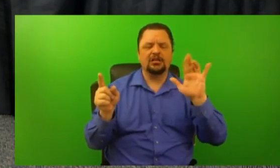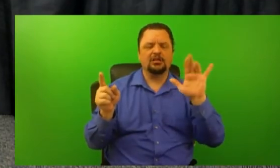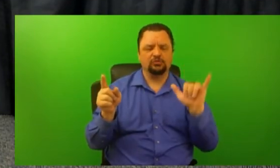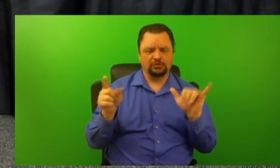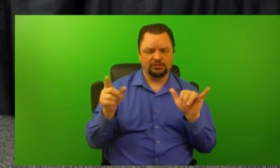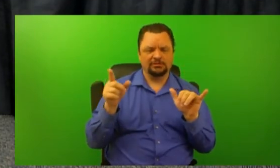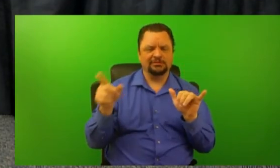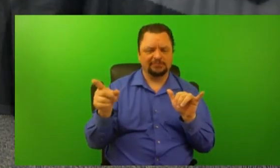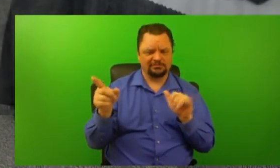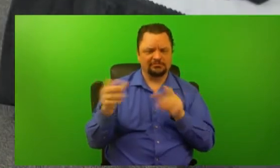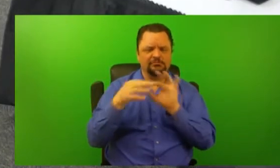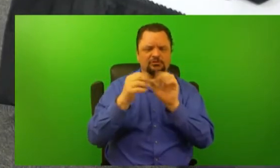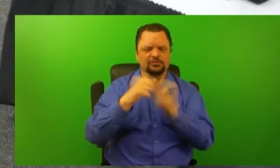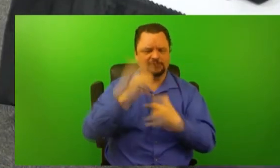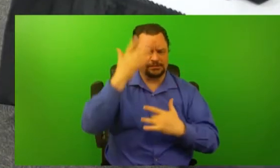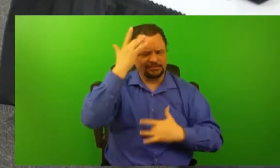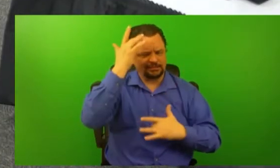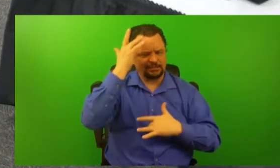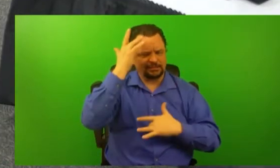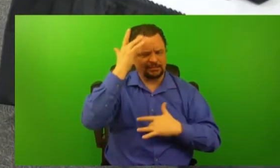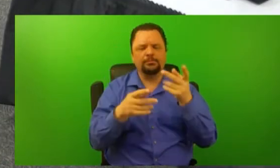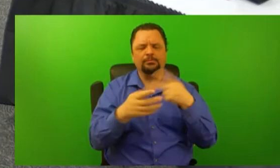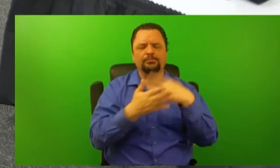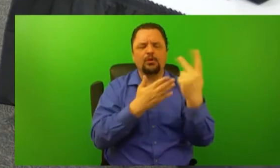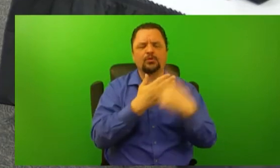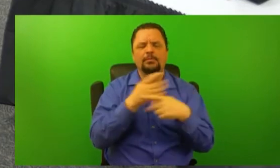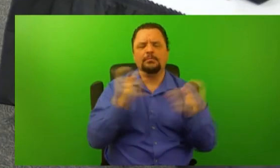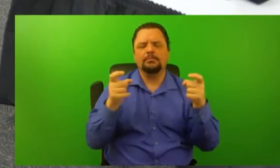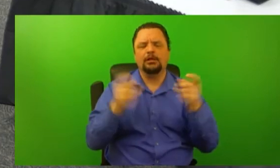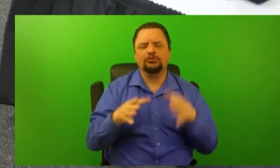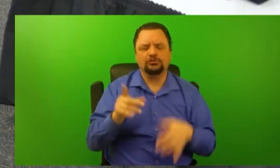Morning. Next slide, please.